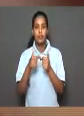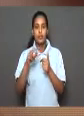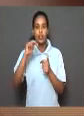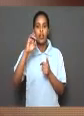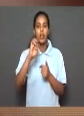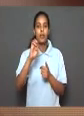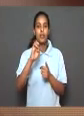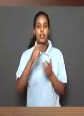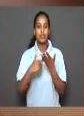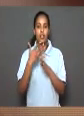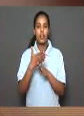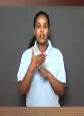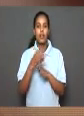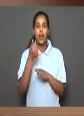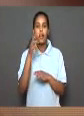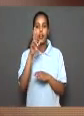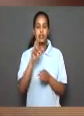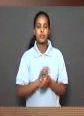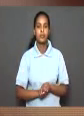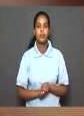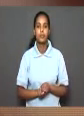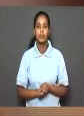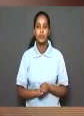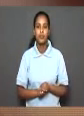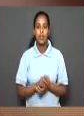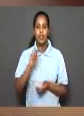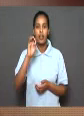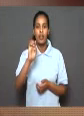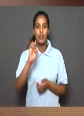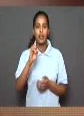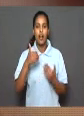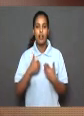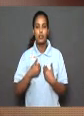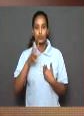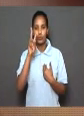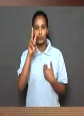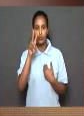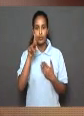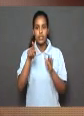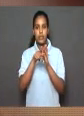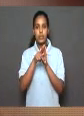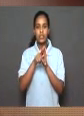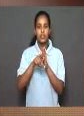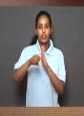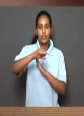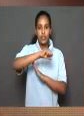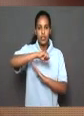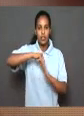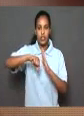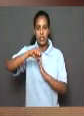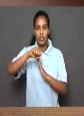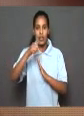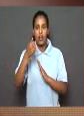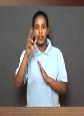to neon and then argon. Neon has two principal shells